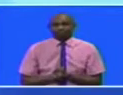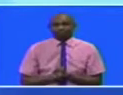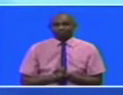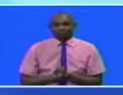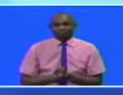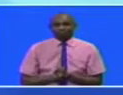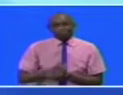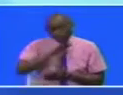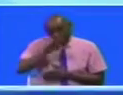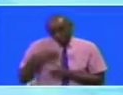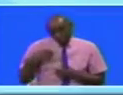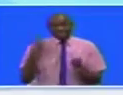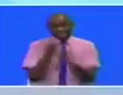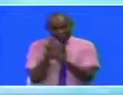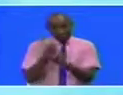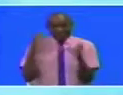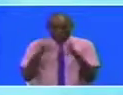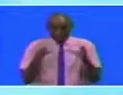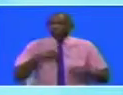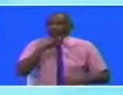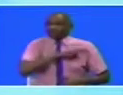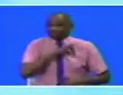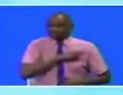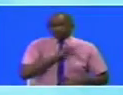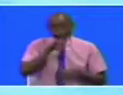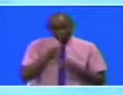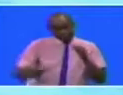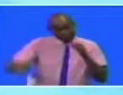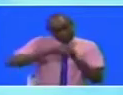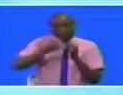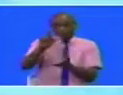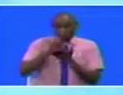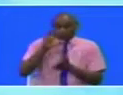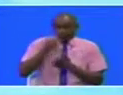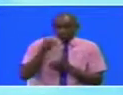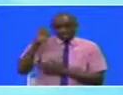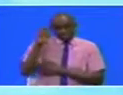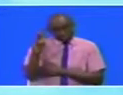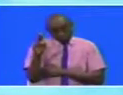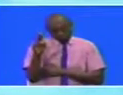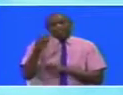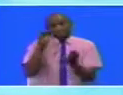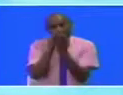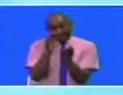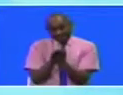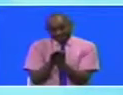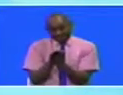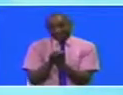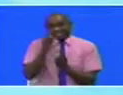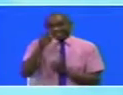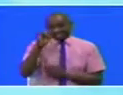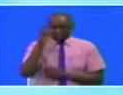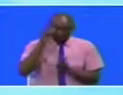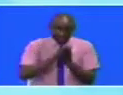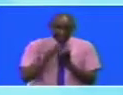and medium-sized companies are set to benefit from additional lending from the European Investment Bank. The bank is looking